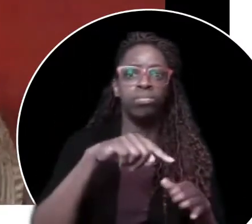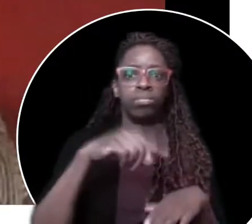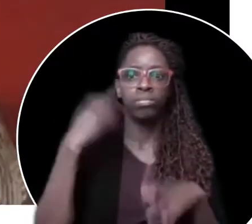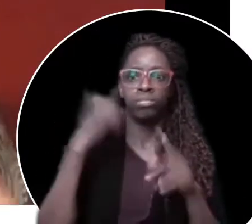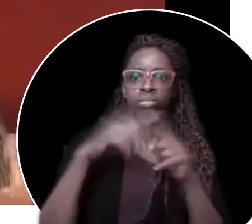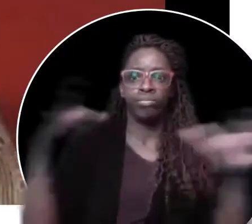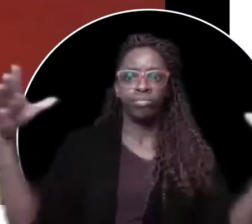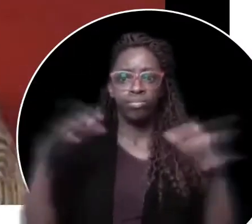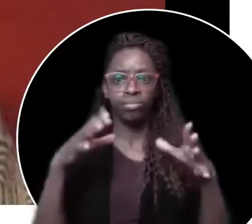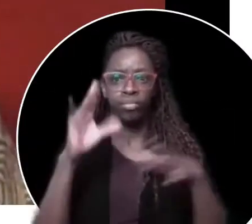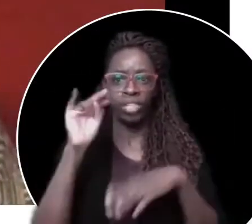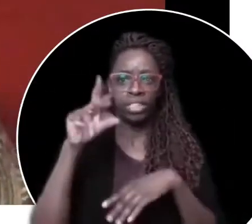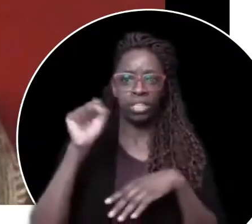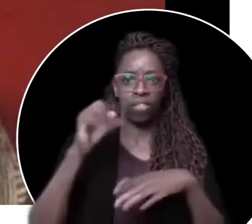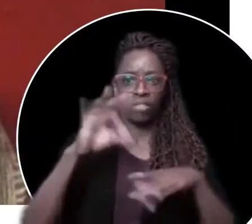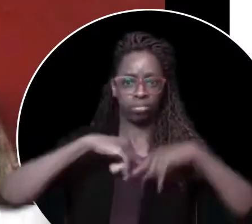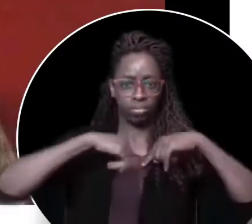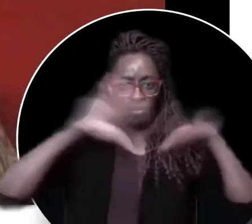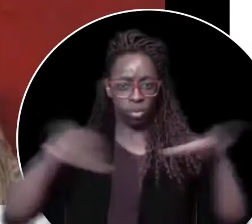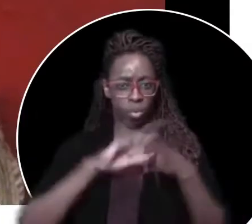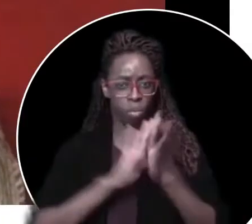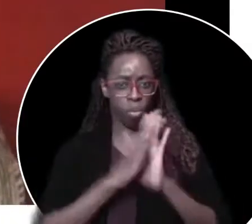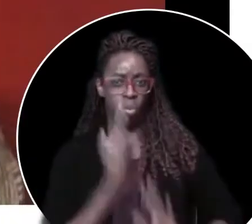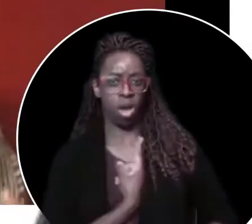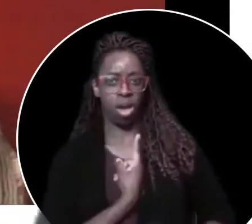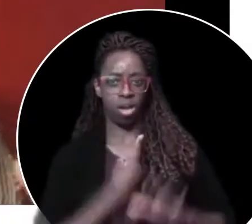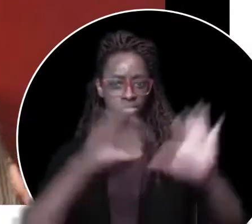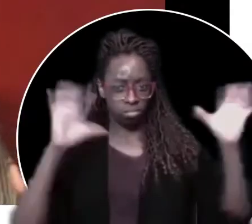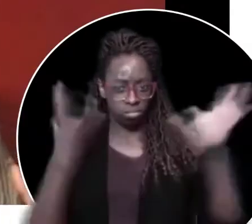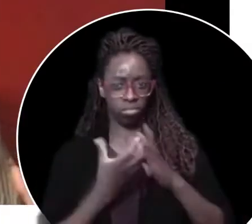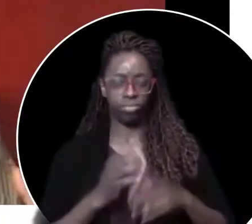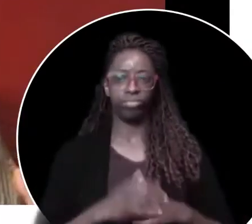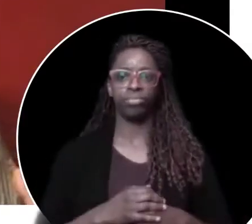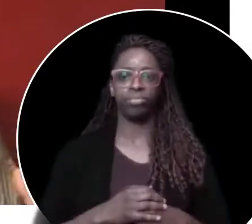I also am very, very interested in